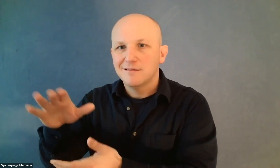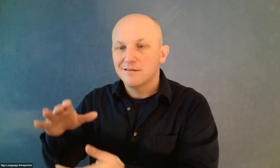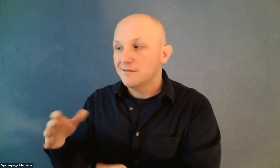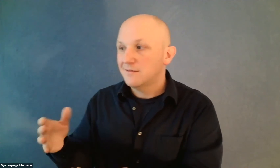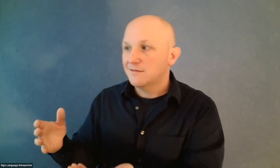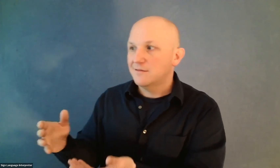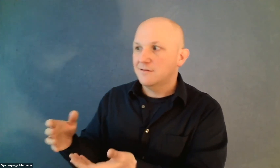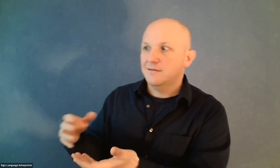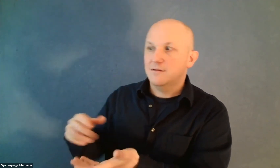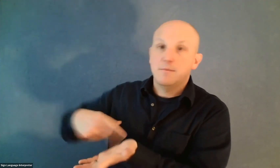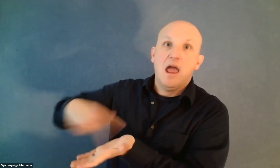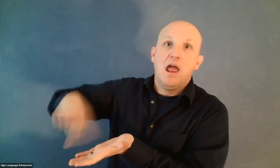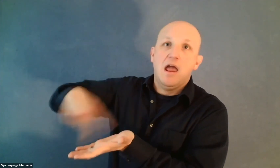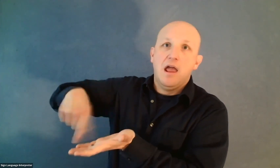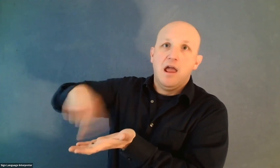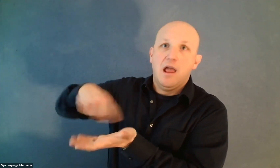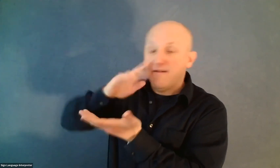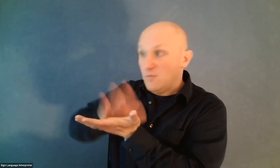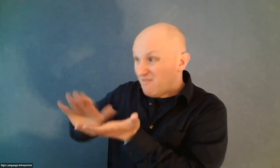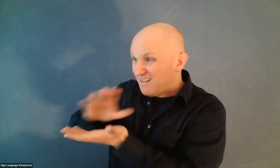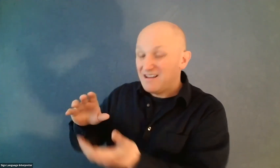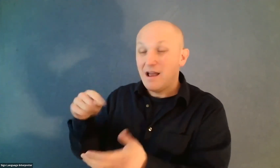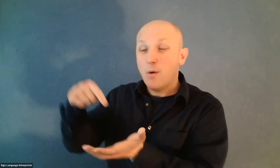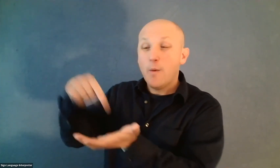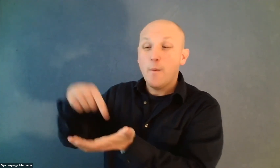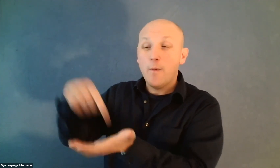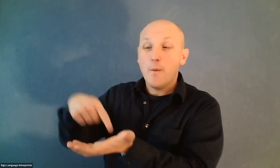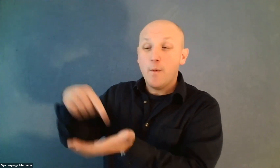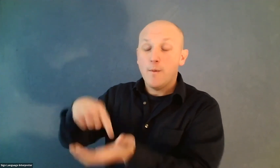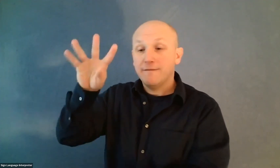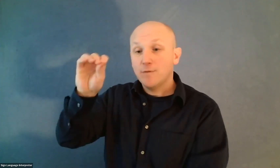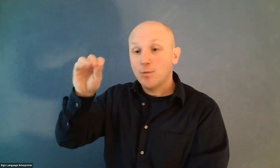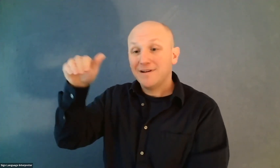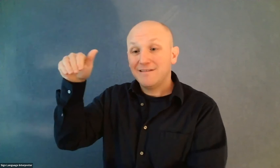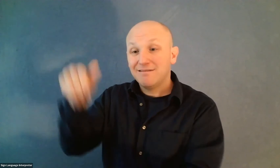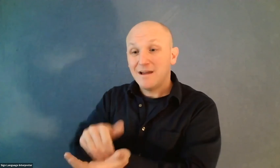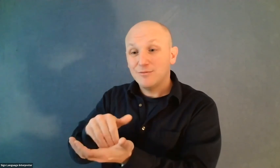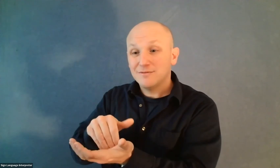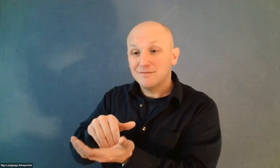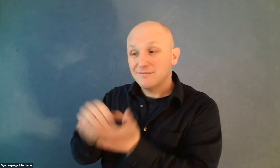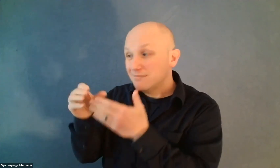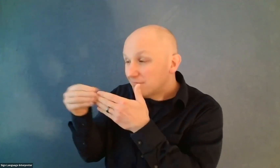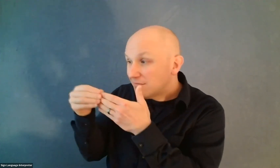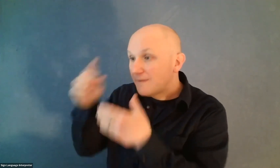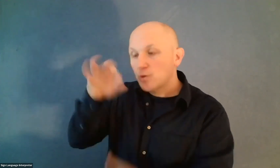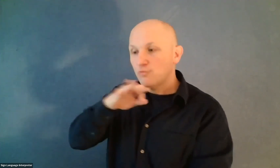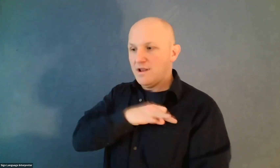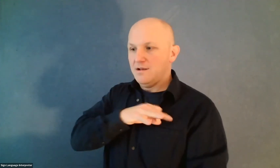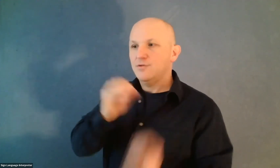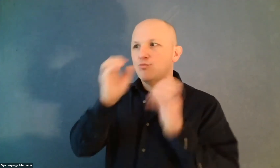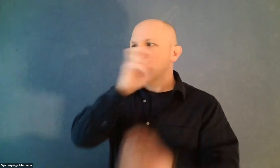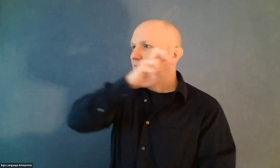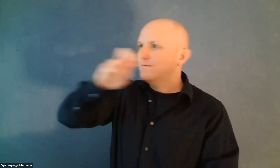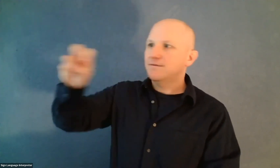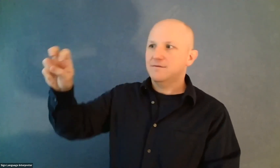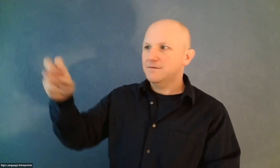$40,000 for credits that didn't transfer and all that, and so